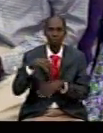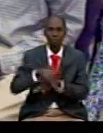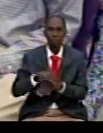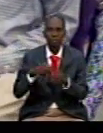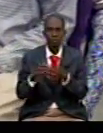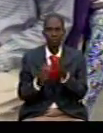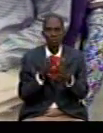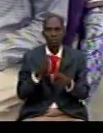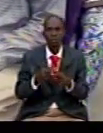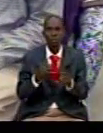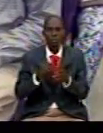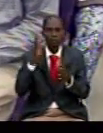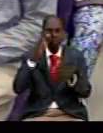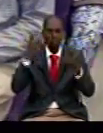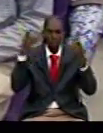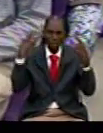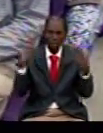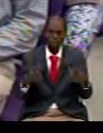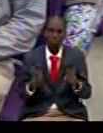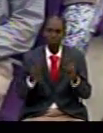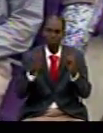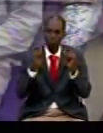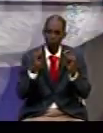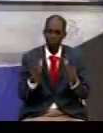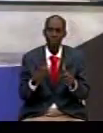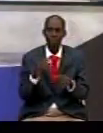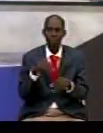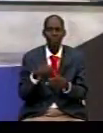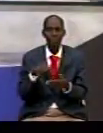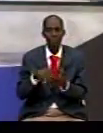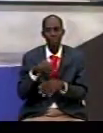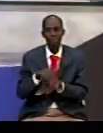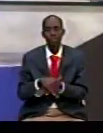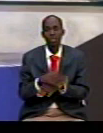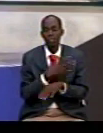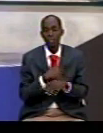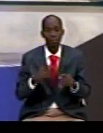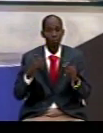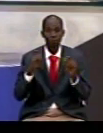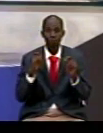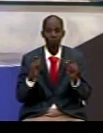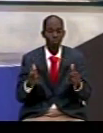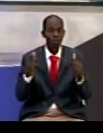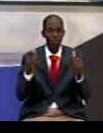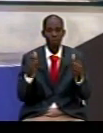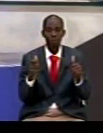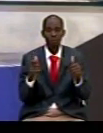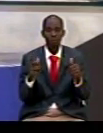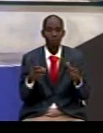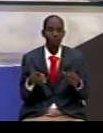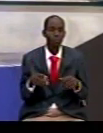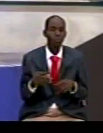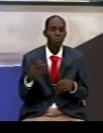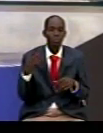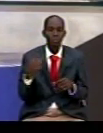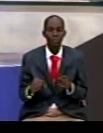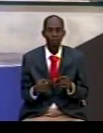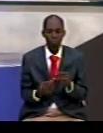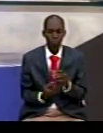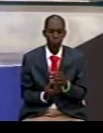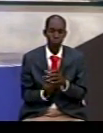happen instantaneously tonight. And straightway the fountain of her blood was dried